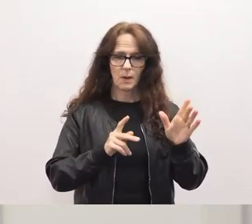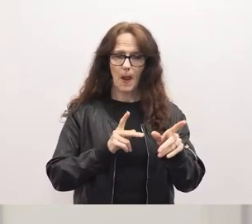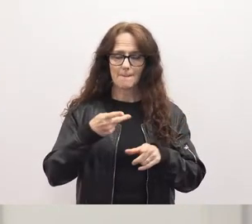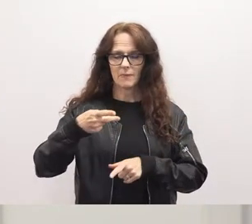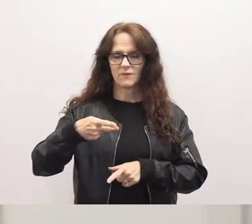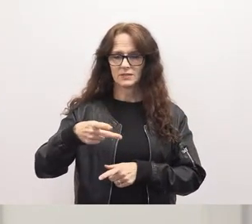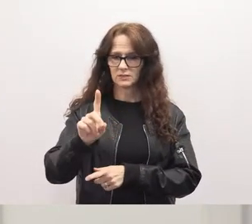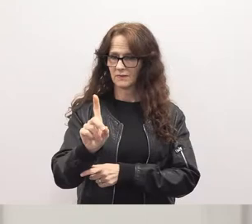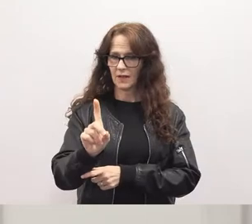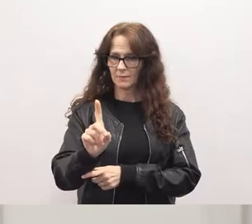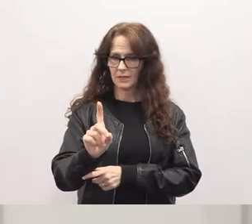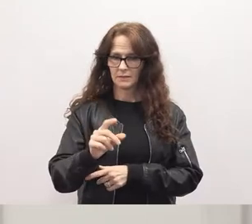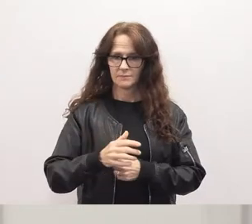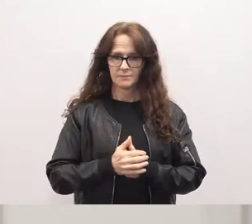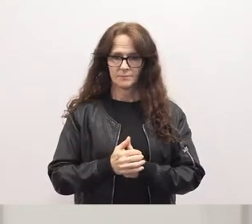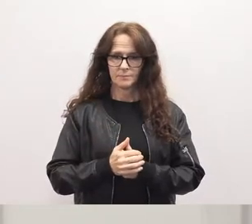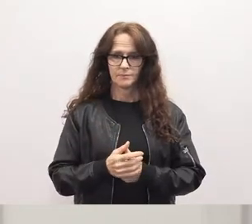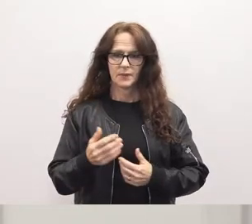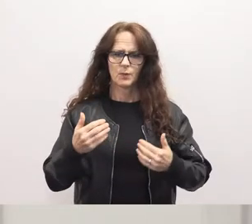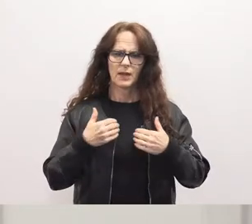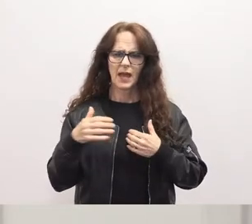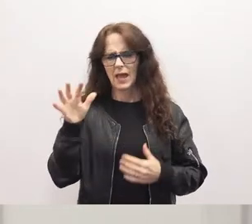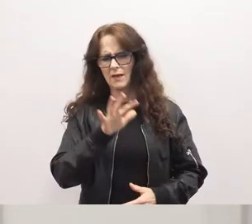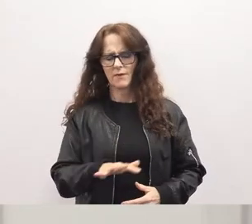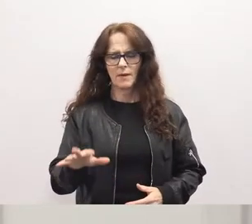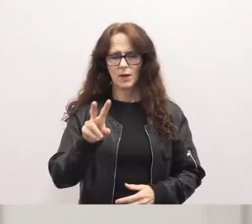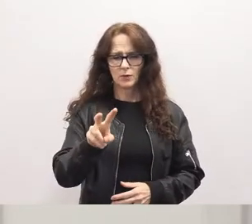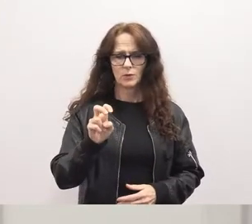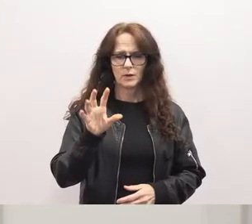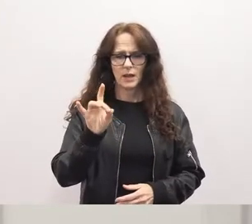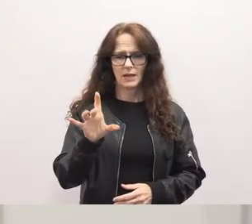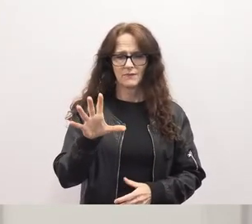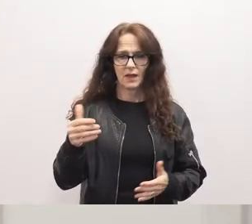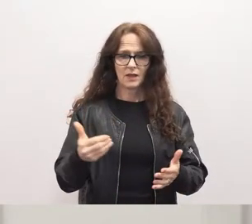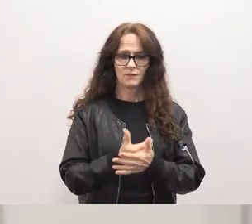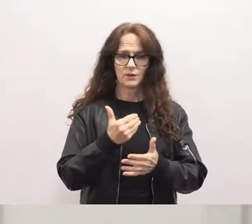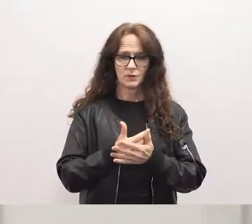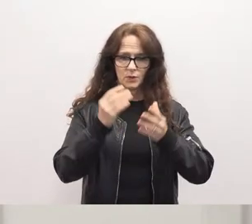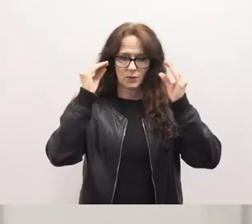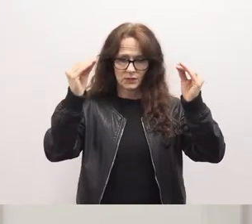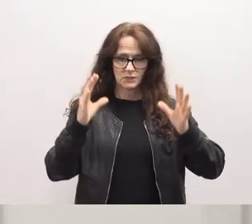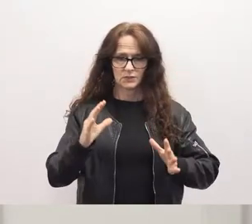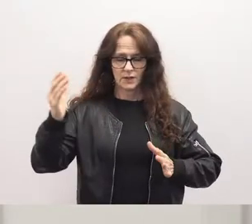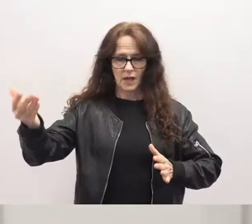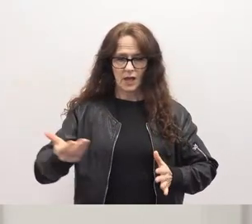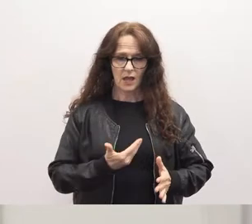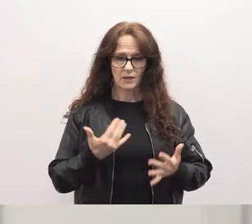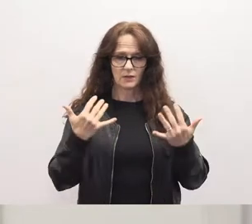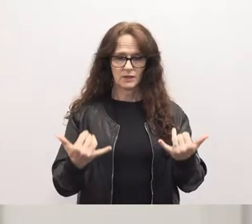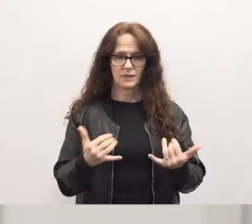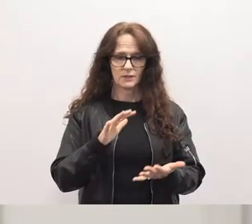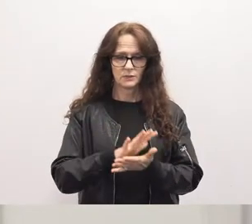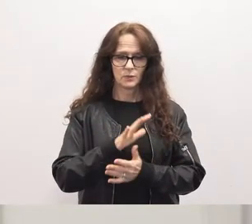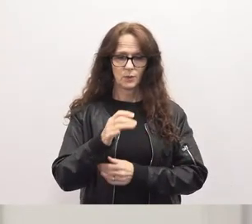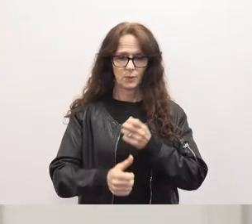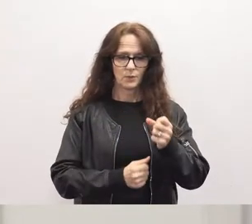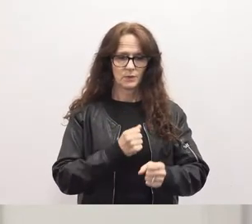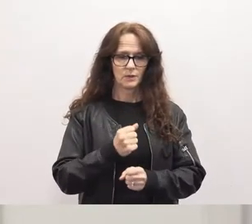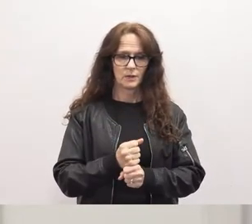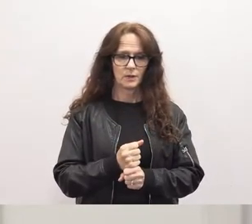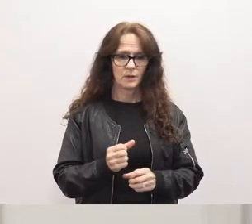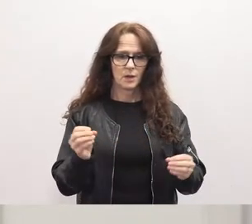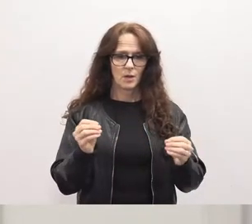Development. We have approximately 285 new teachers that were hired to start this school year. More